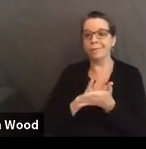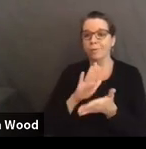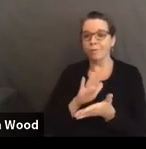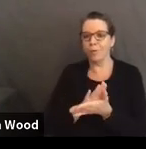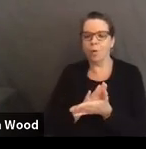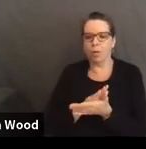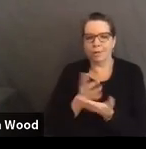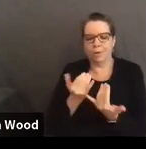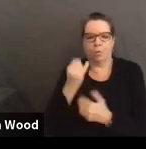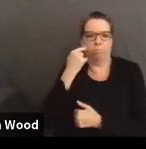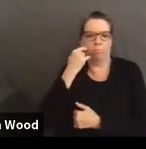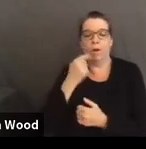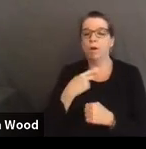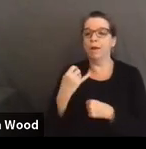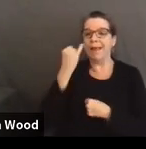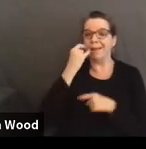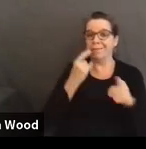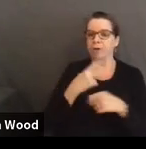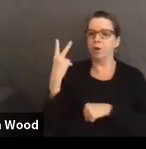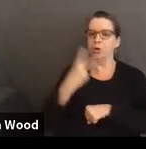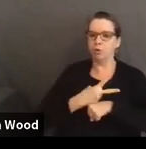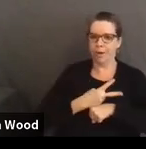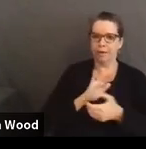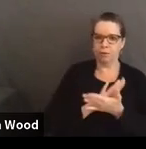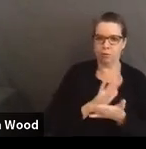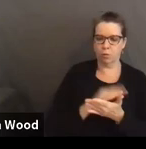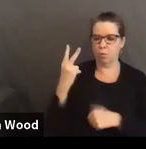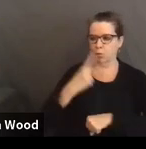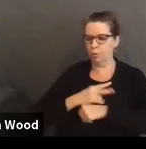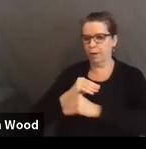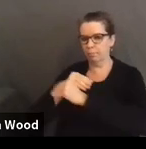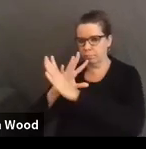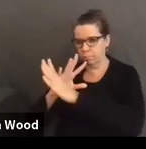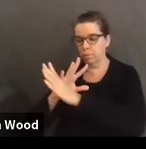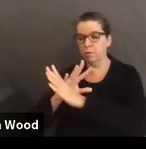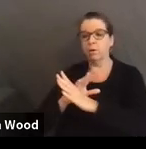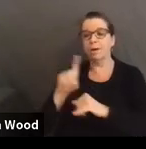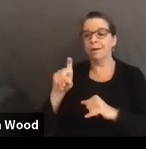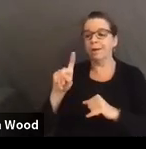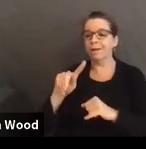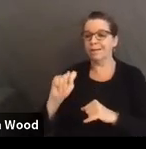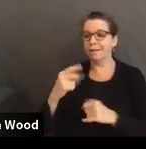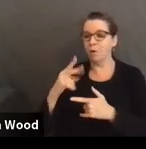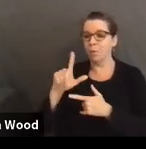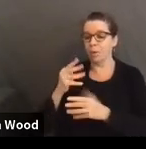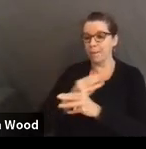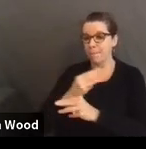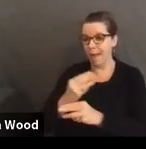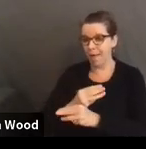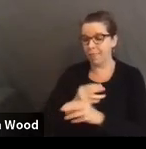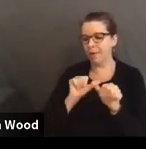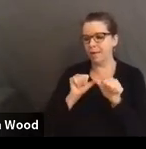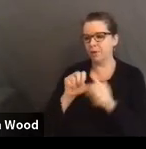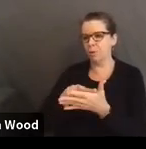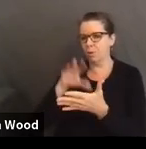hypothetical district for 2 days, then home for 2 days. And with Texas Home Learning Math, they will be able to continue learning